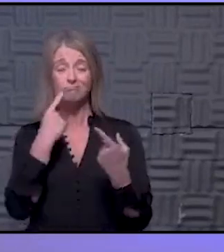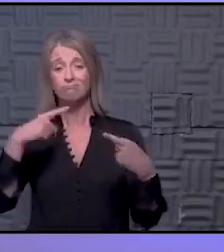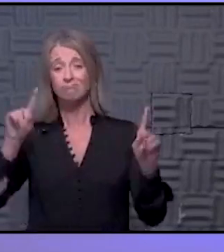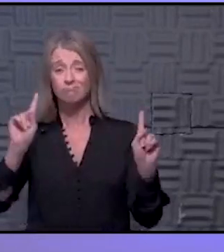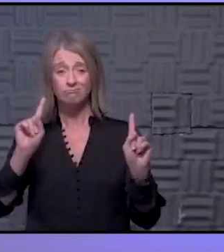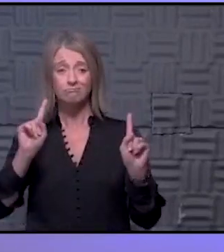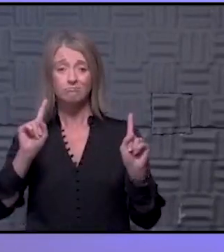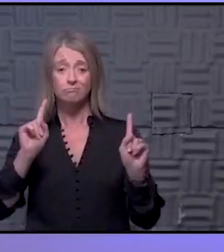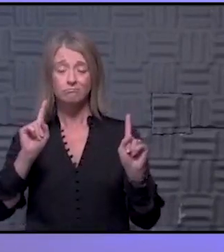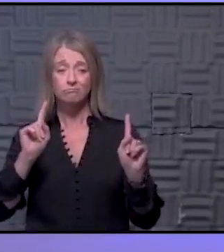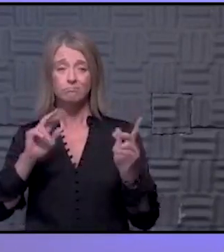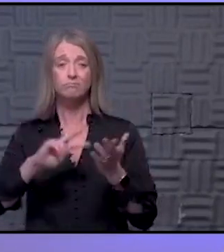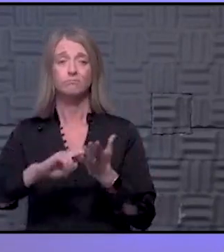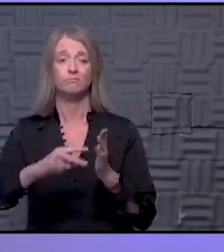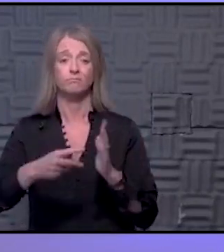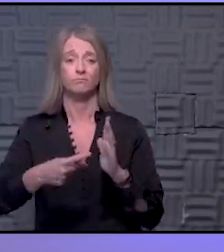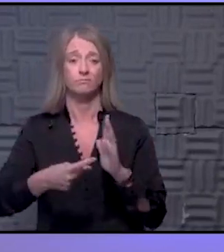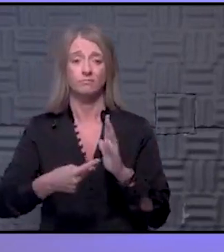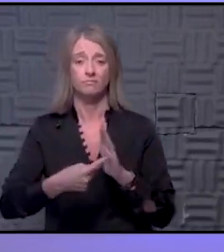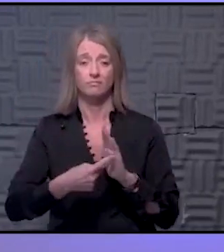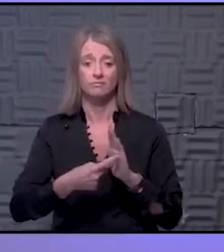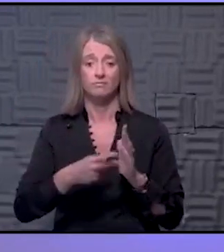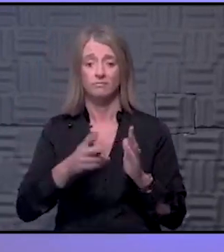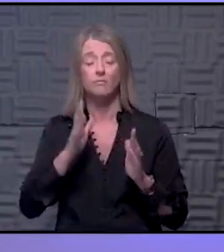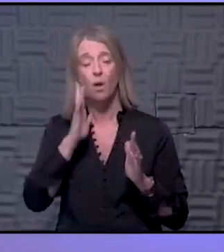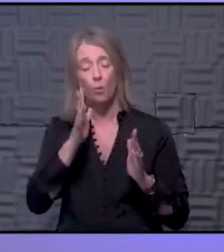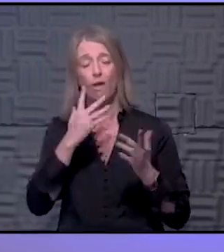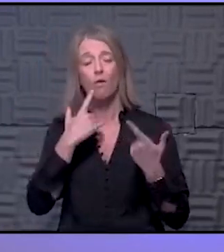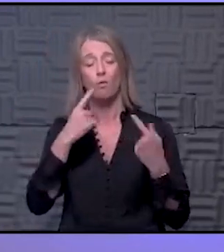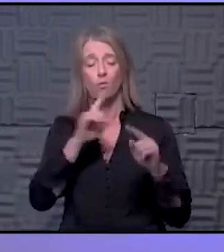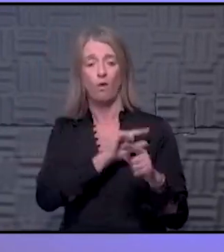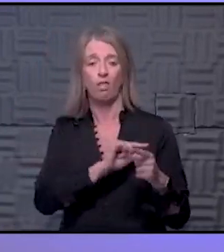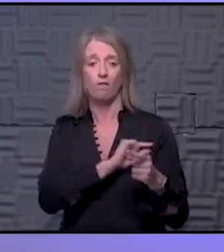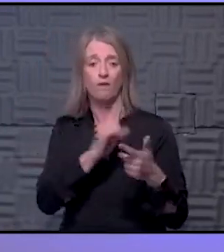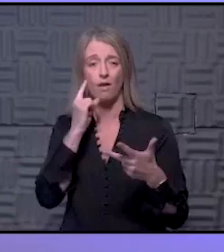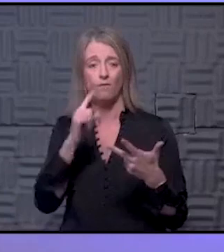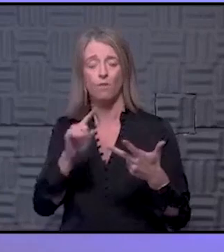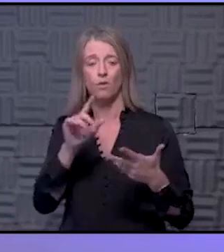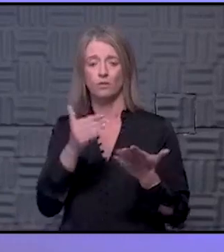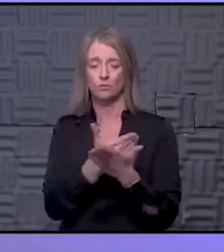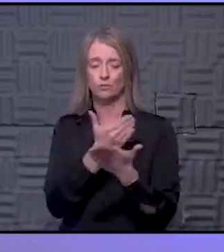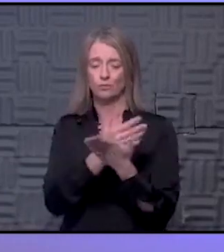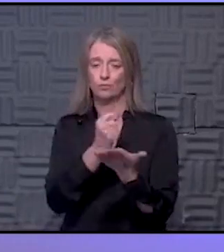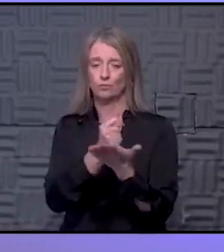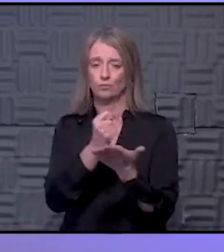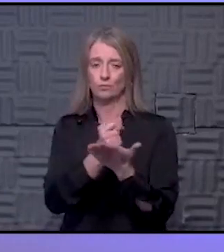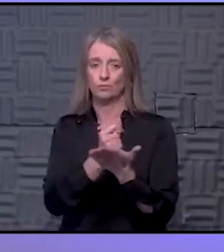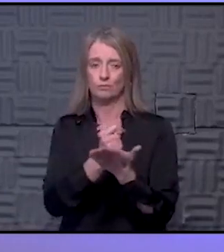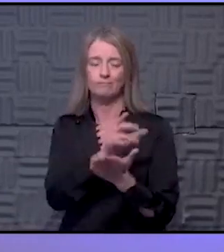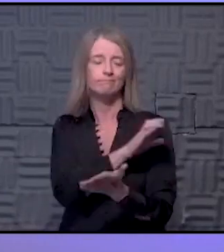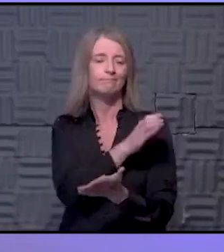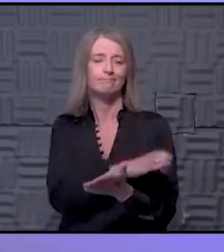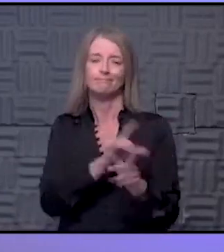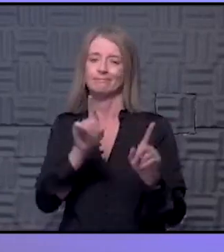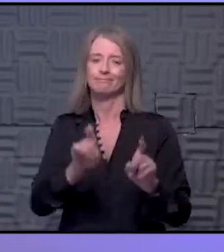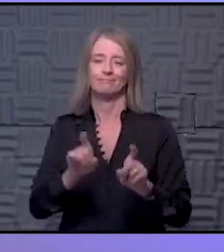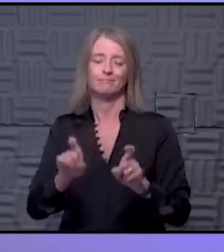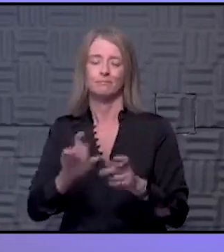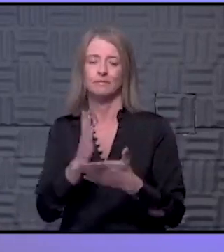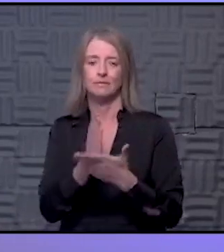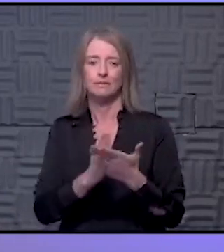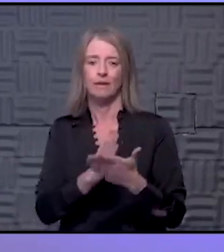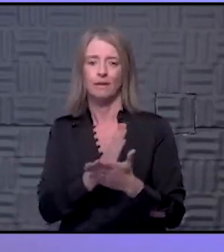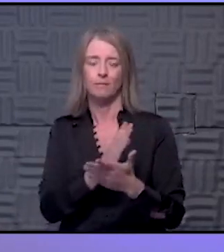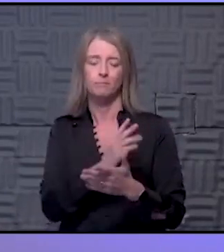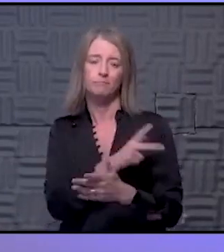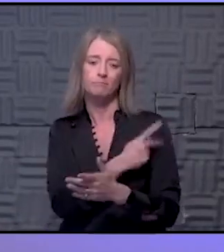progress on these type of treatments, they're really qualified for this. Also, don't forget, since this is not a clinical trial, some patients were